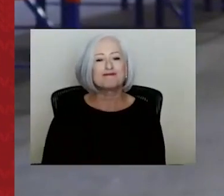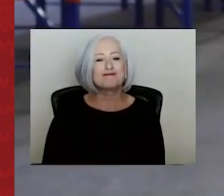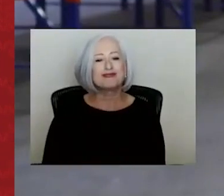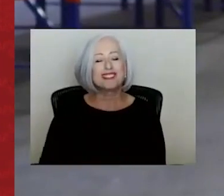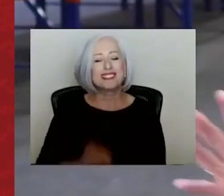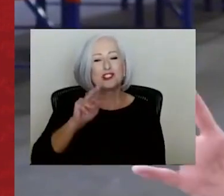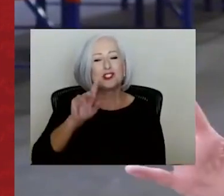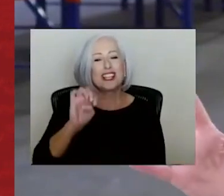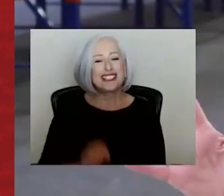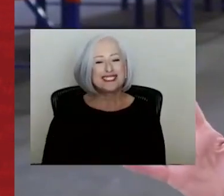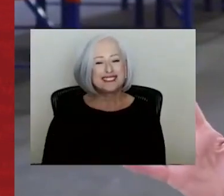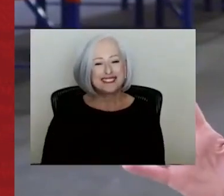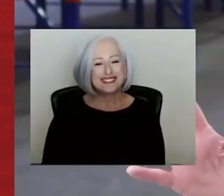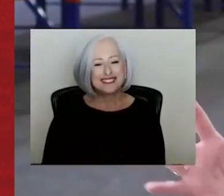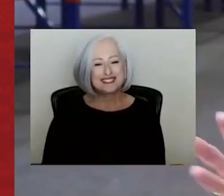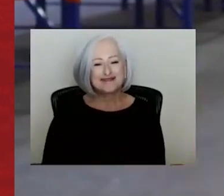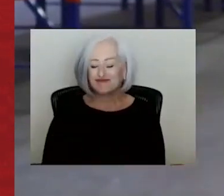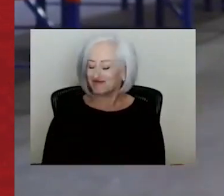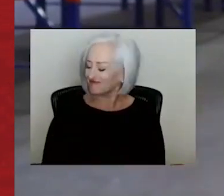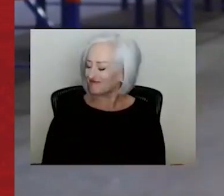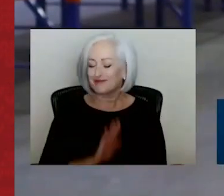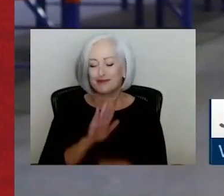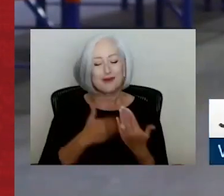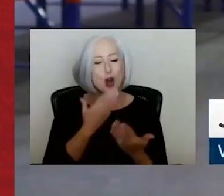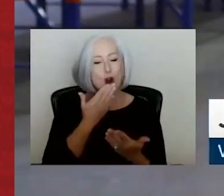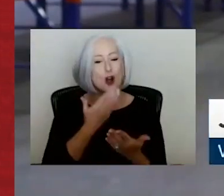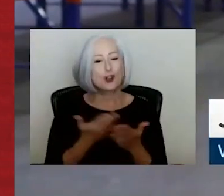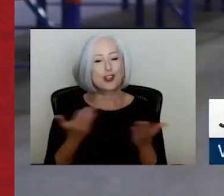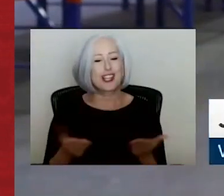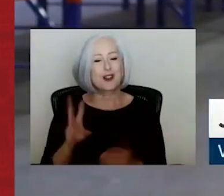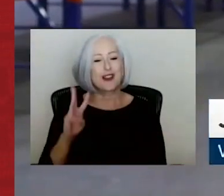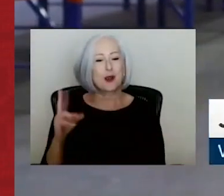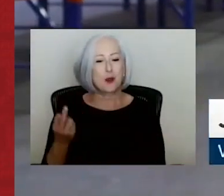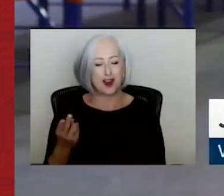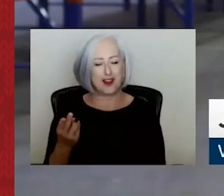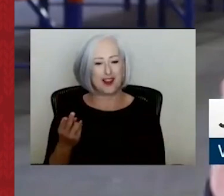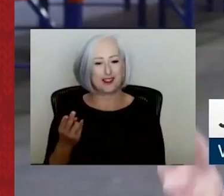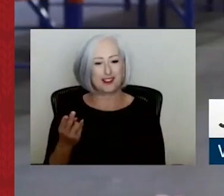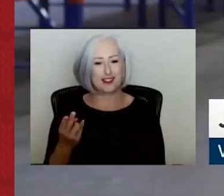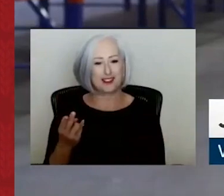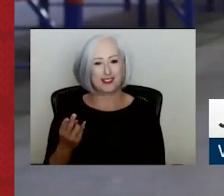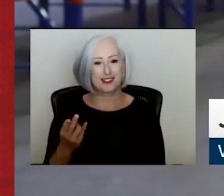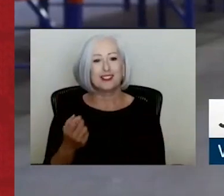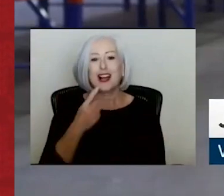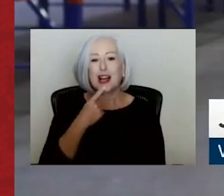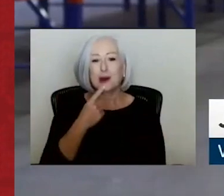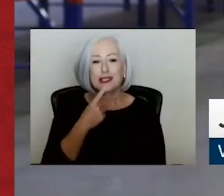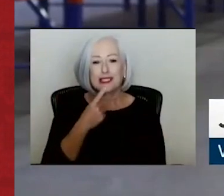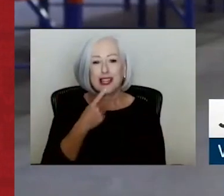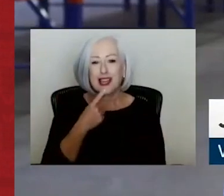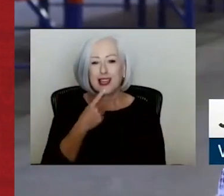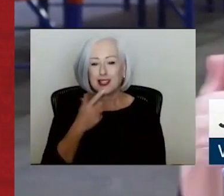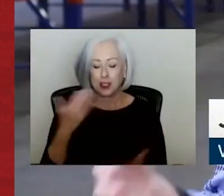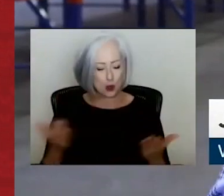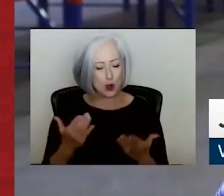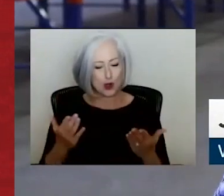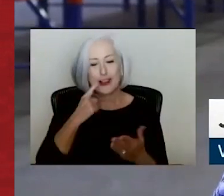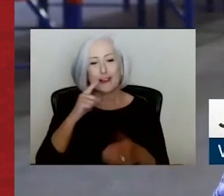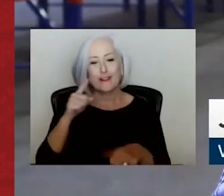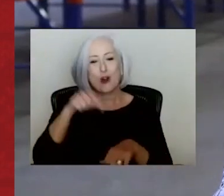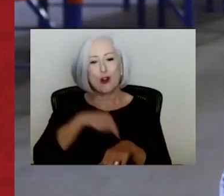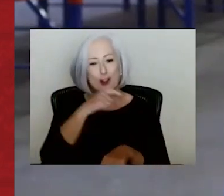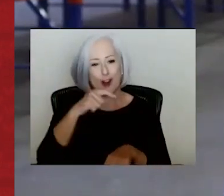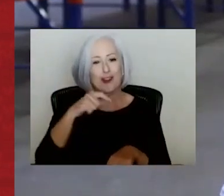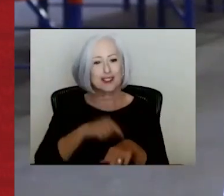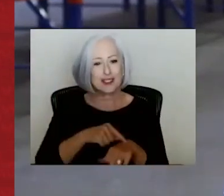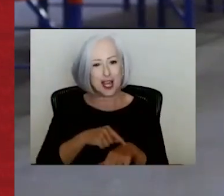It's all good at the warehouse. So I would just say, we're in it for the long haul. We're making decisions for the